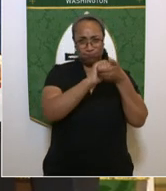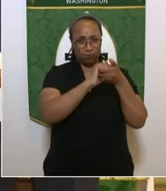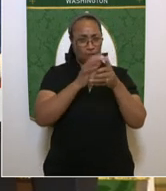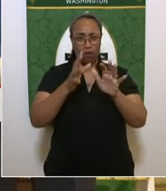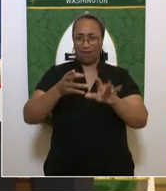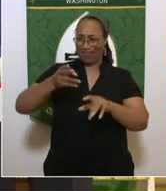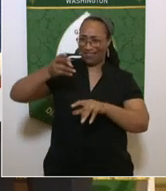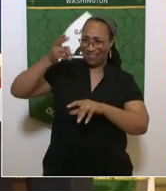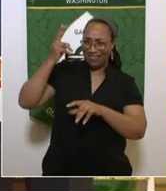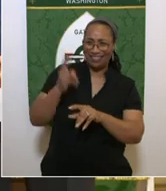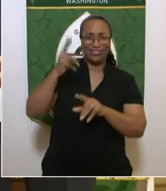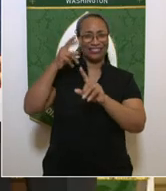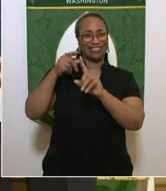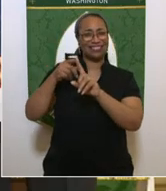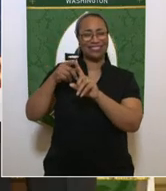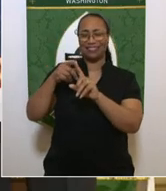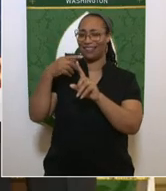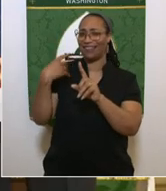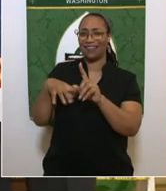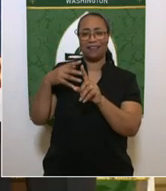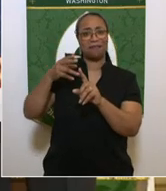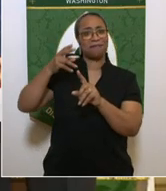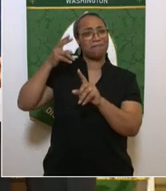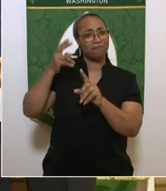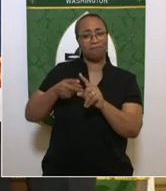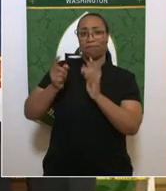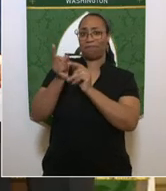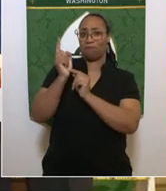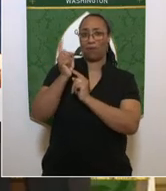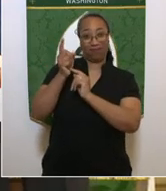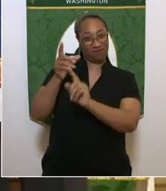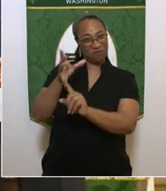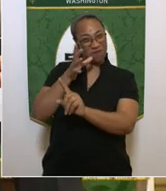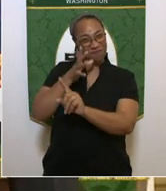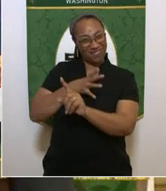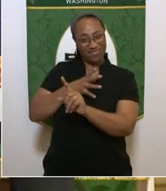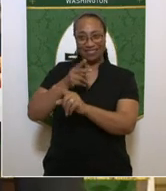first woman to be re-elected to this office.